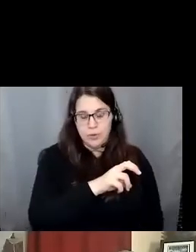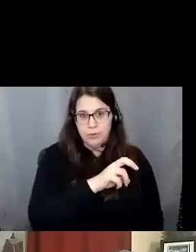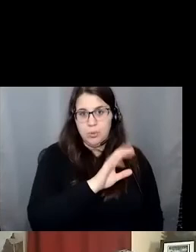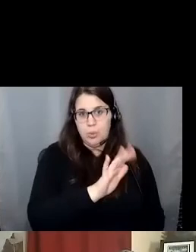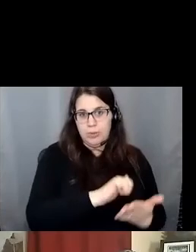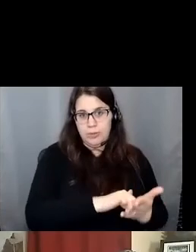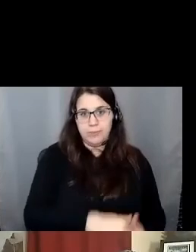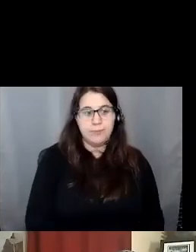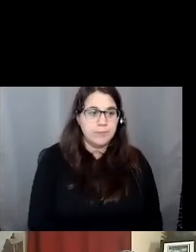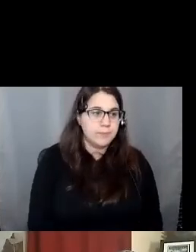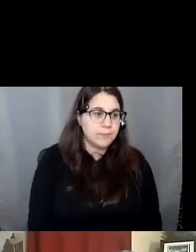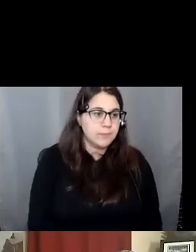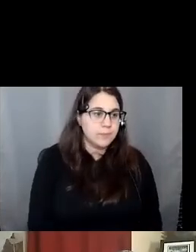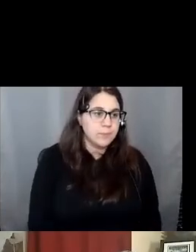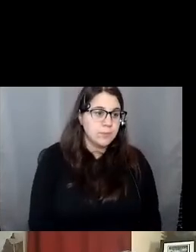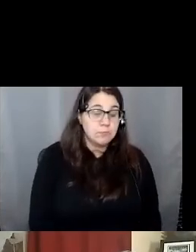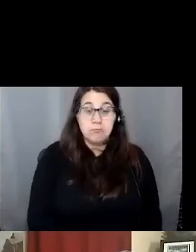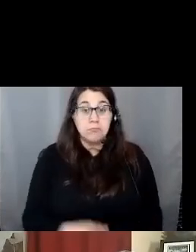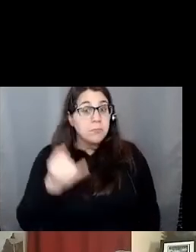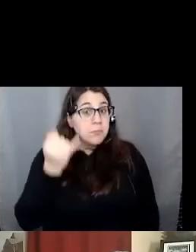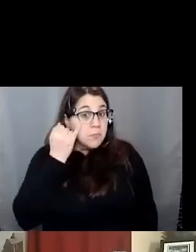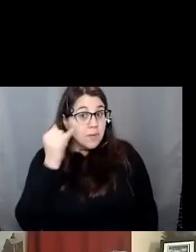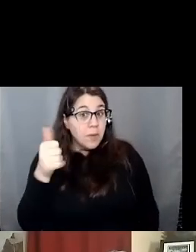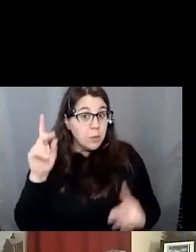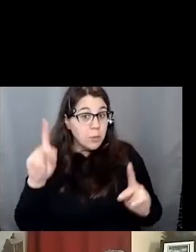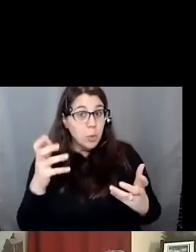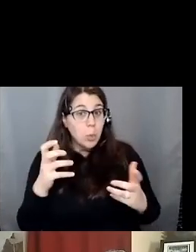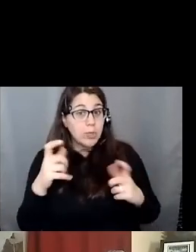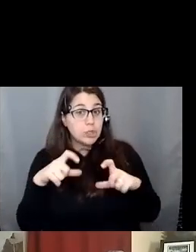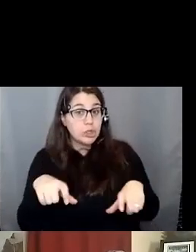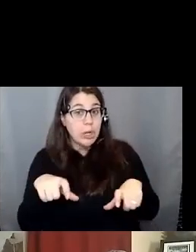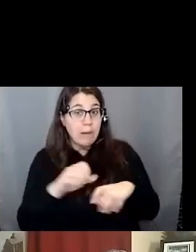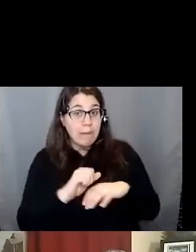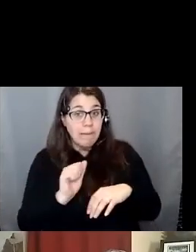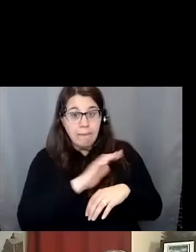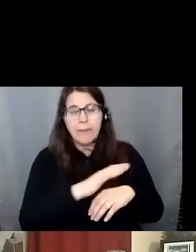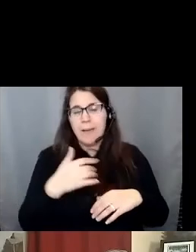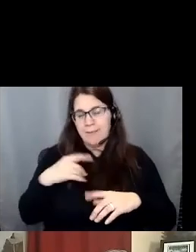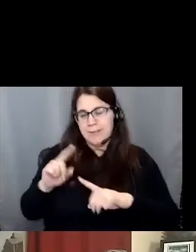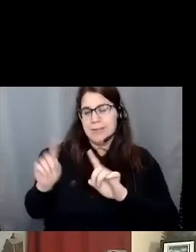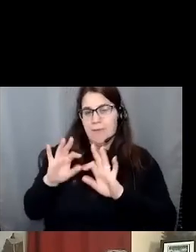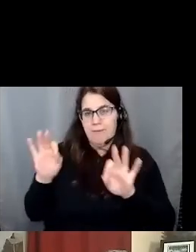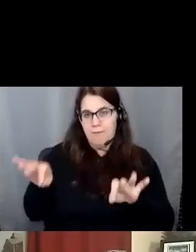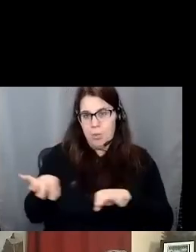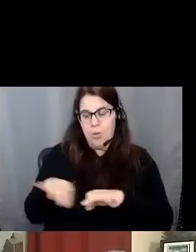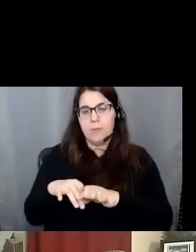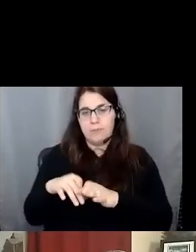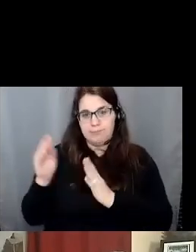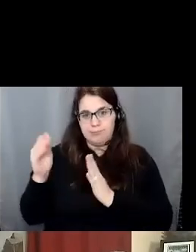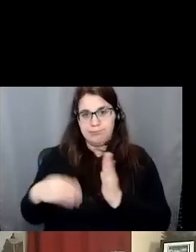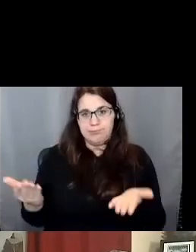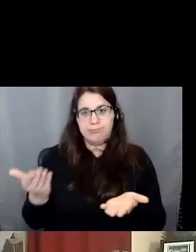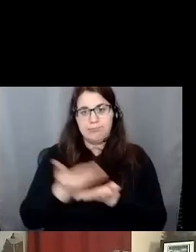account. If somebody wants to make a gift via check, we have a separate form that they can send in with